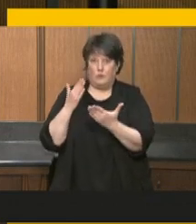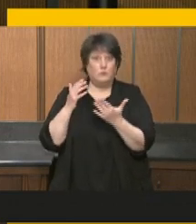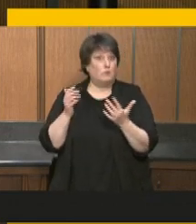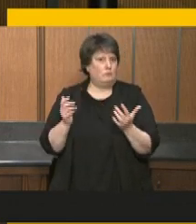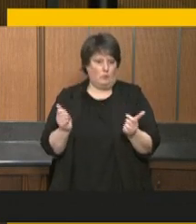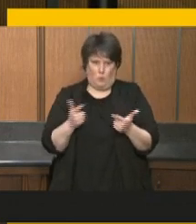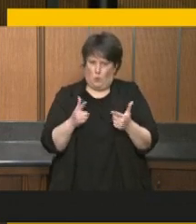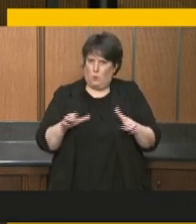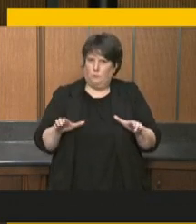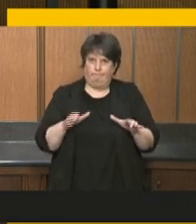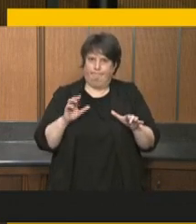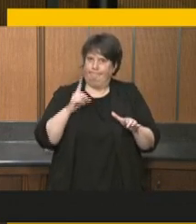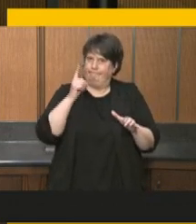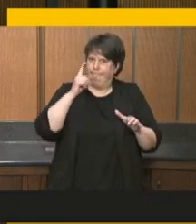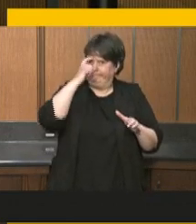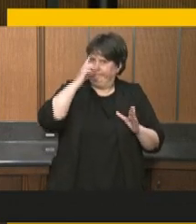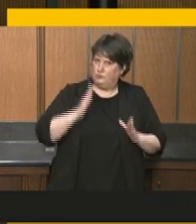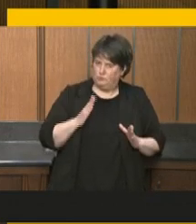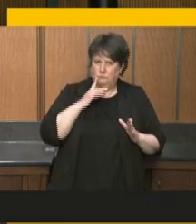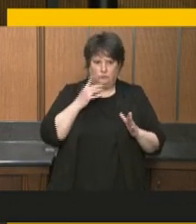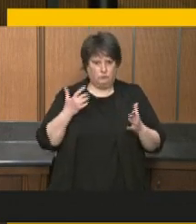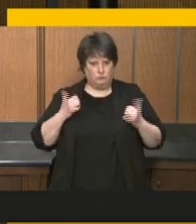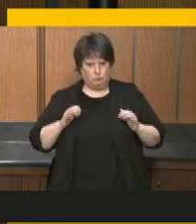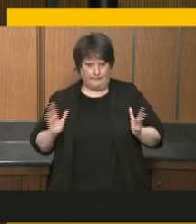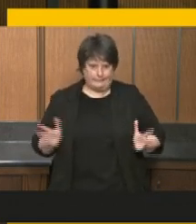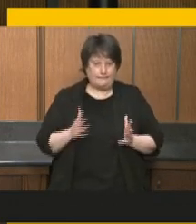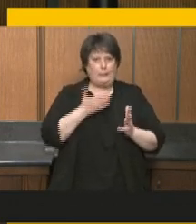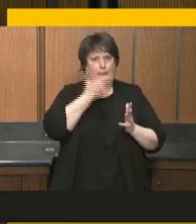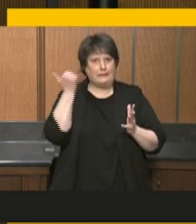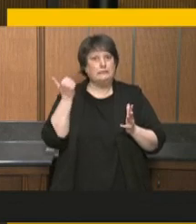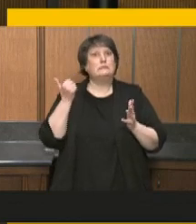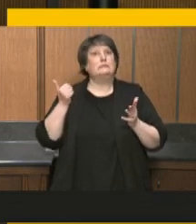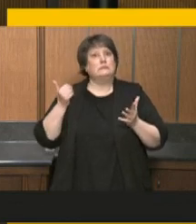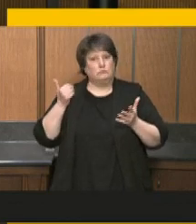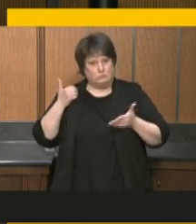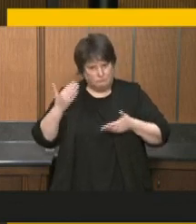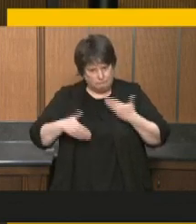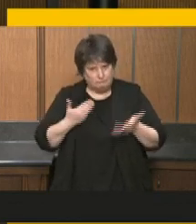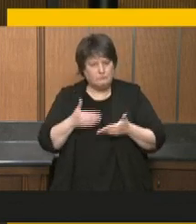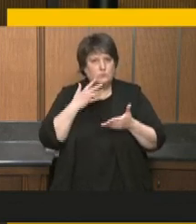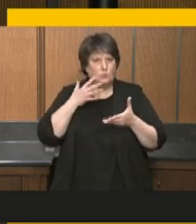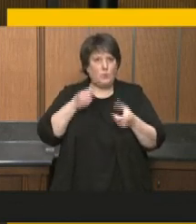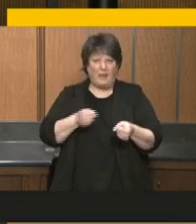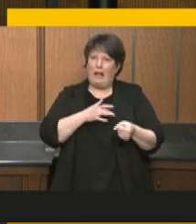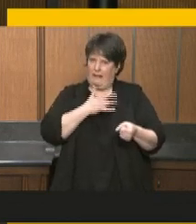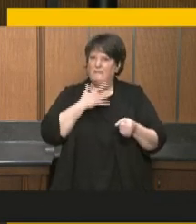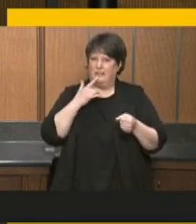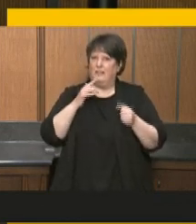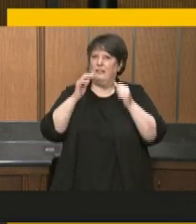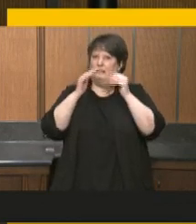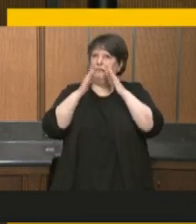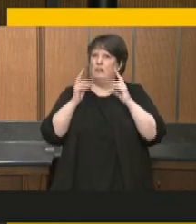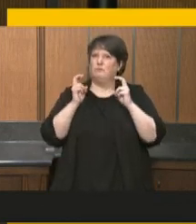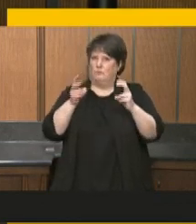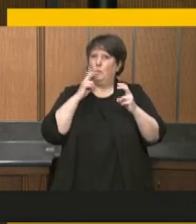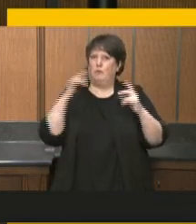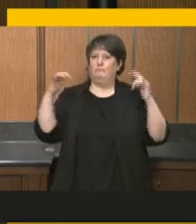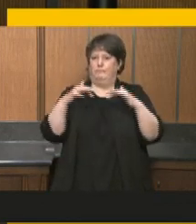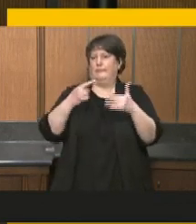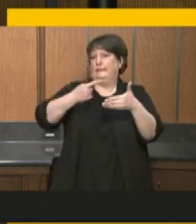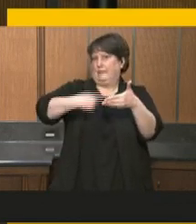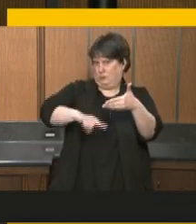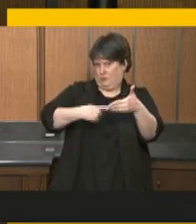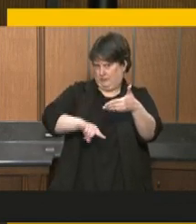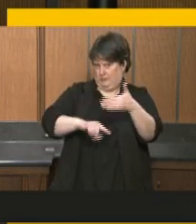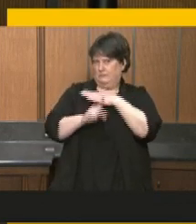that they can so that this happens quickly, and I expect this to happen next week. I'm very pleased that all parties have